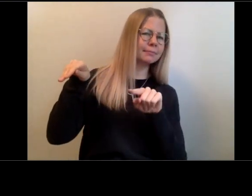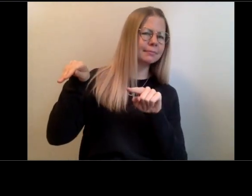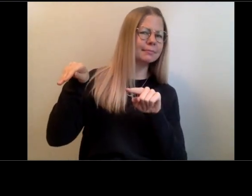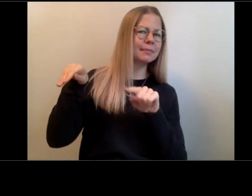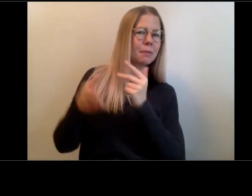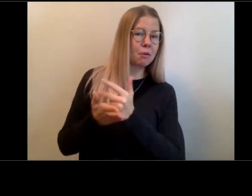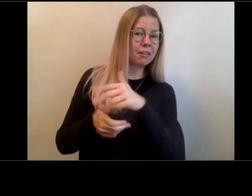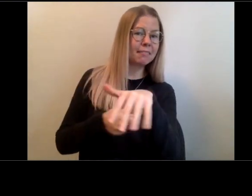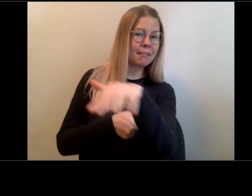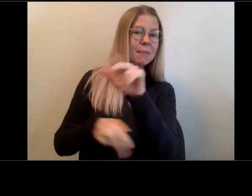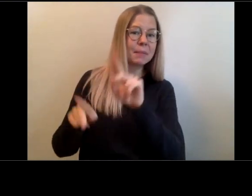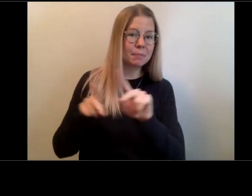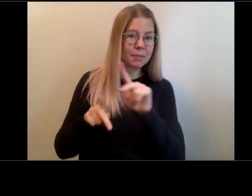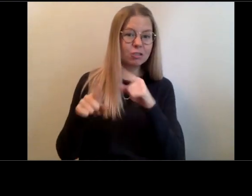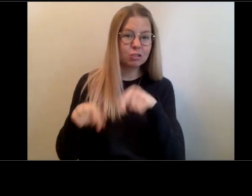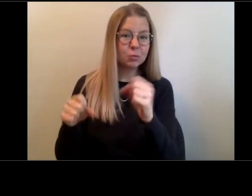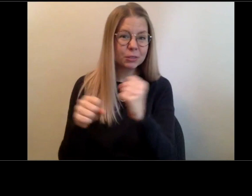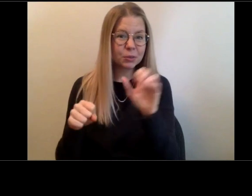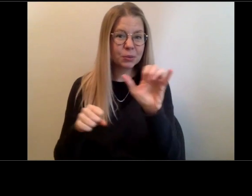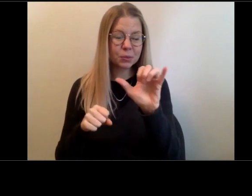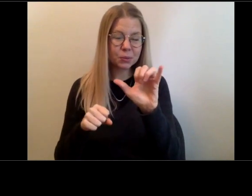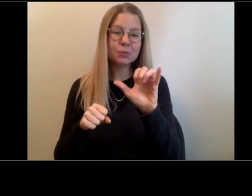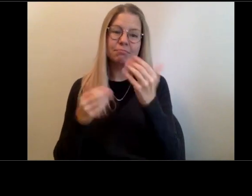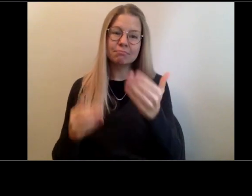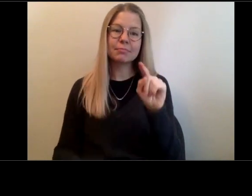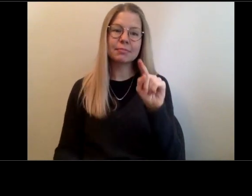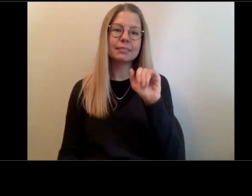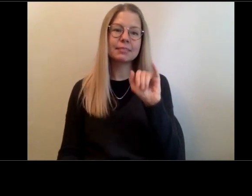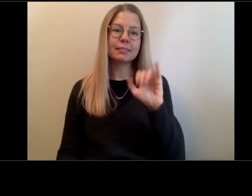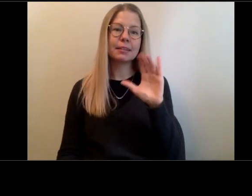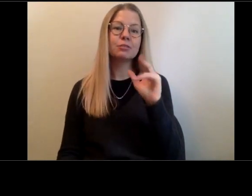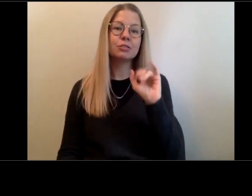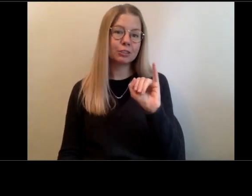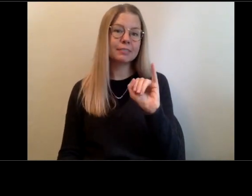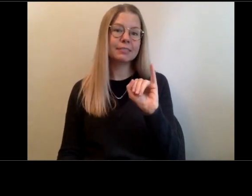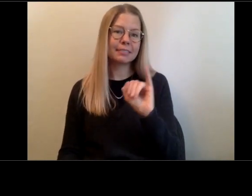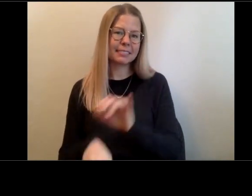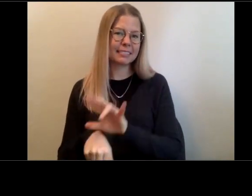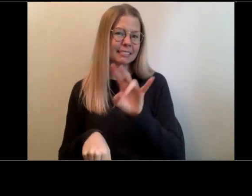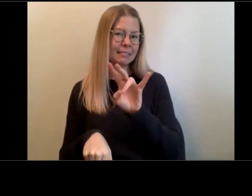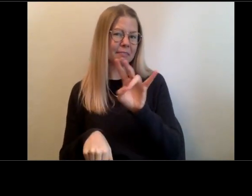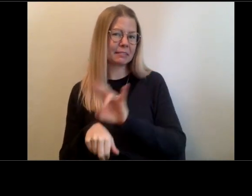7 or 7:30 in the morning. And I was just really